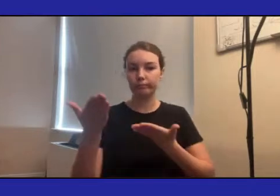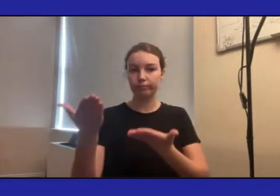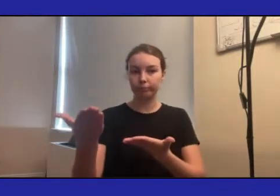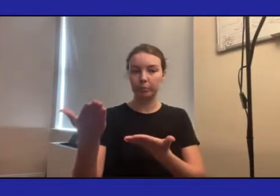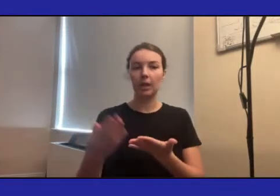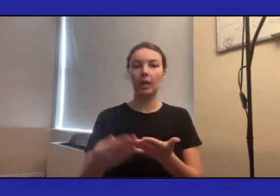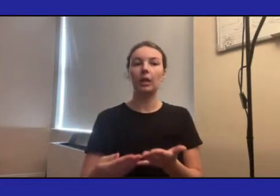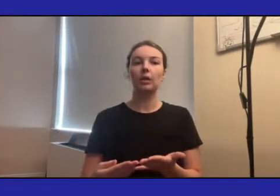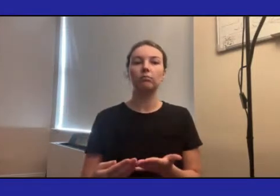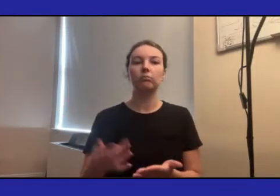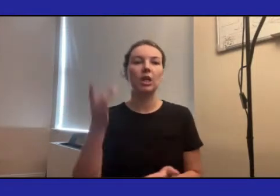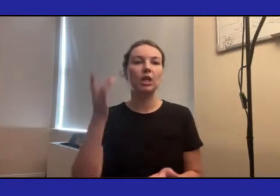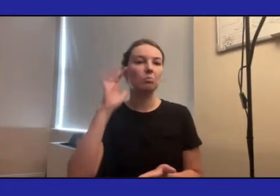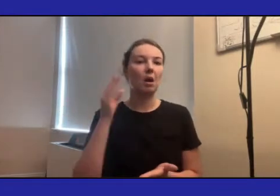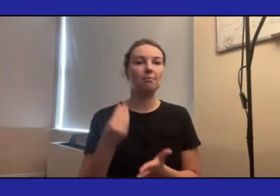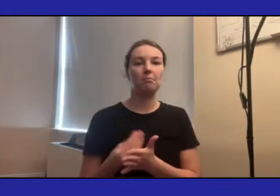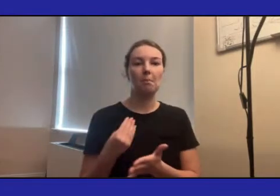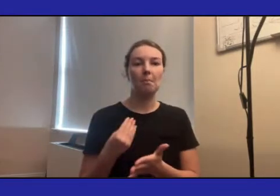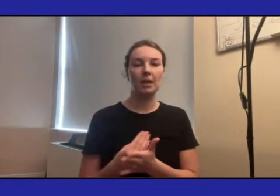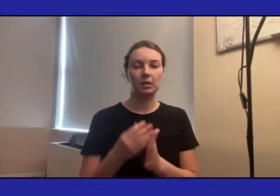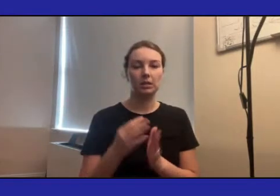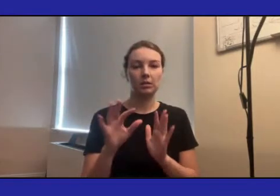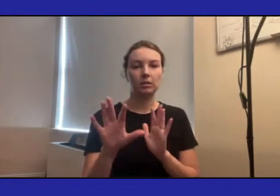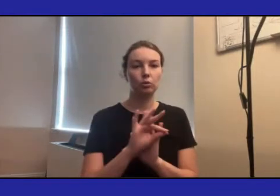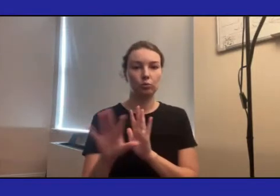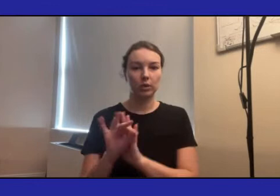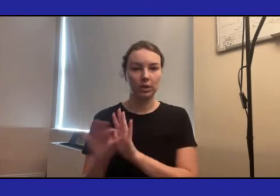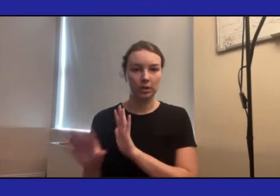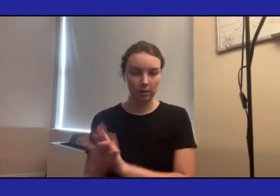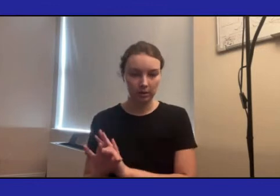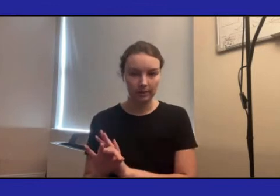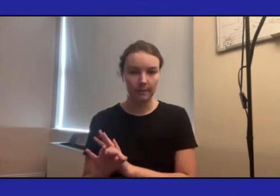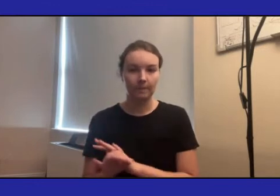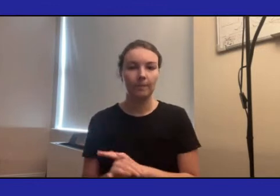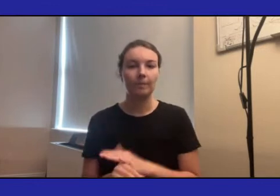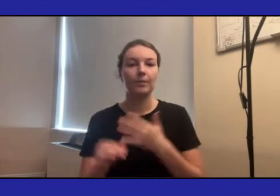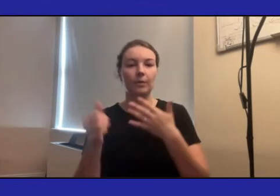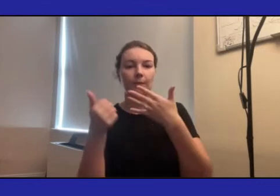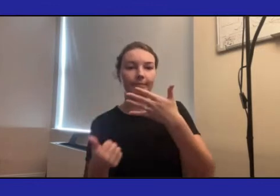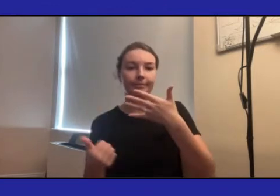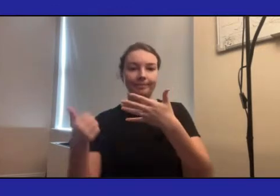choices. And we prioritized having